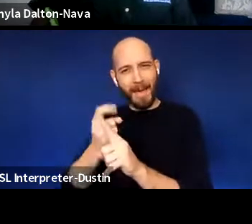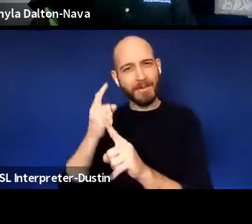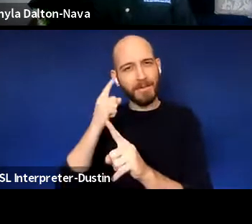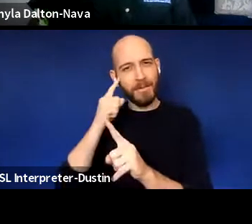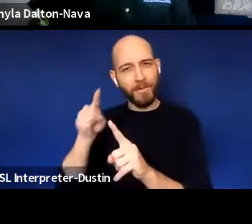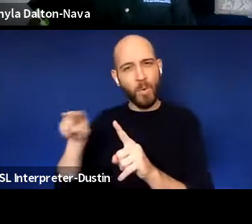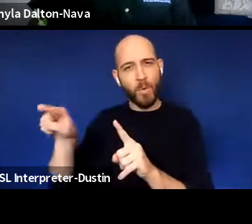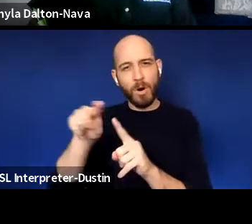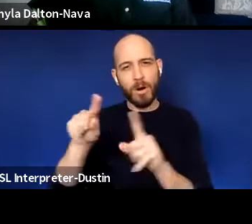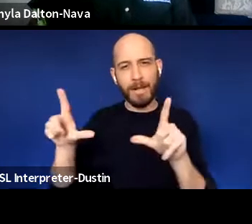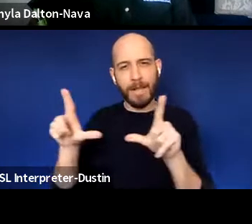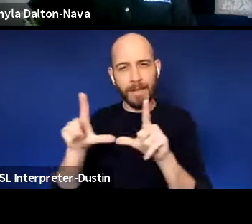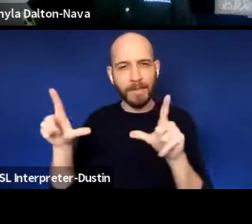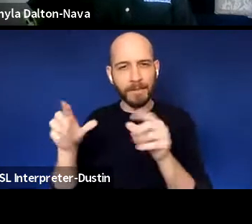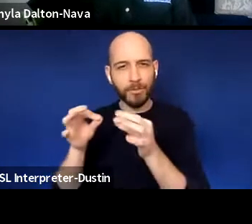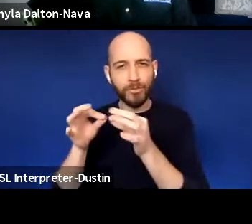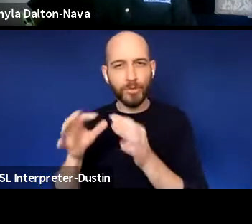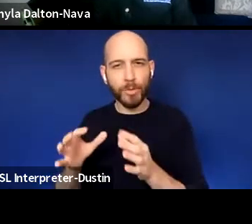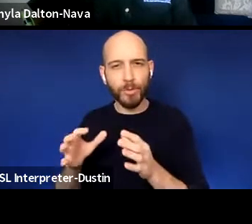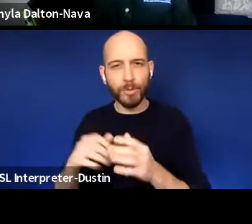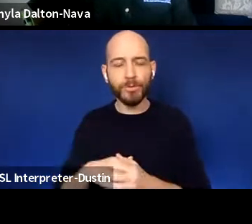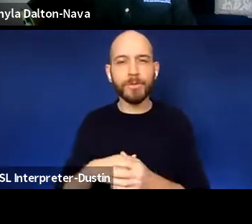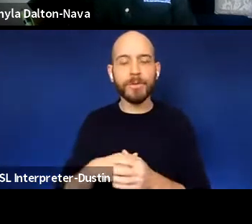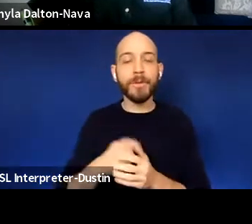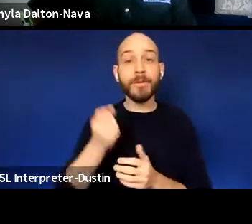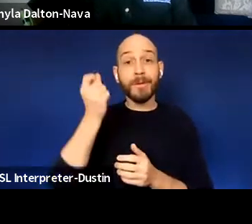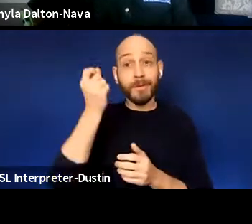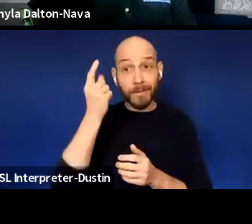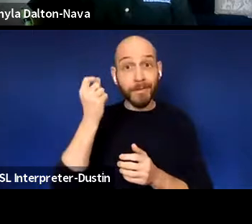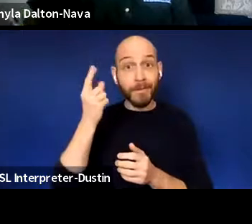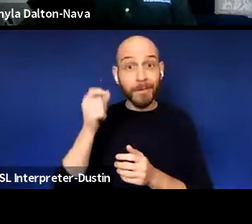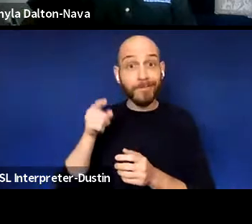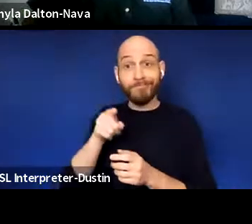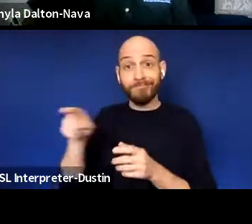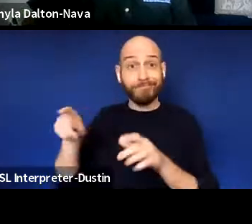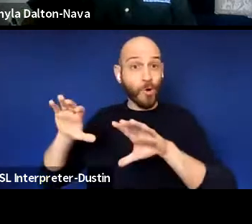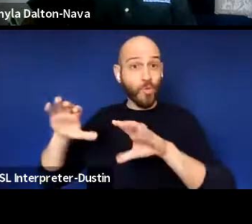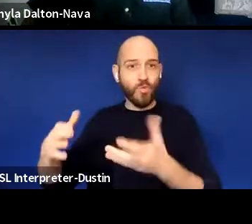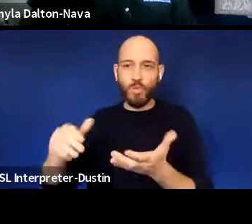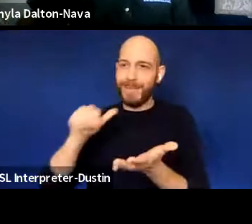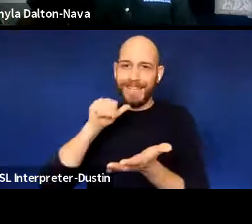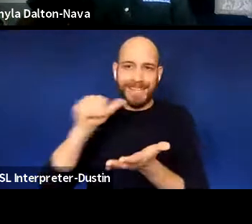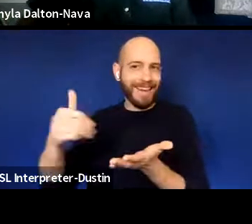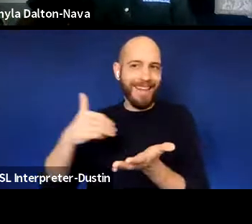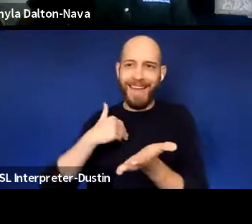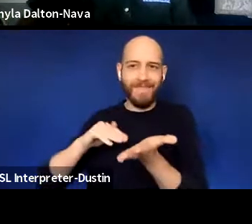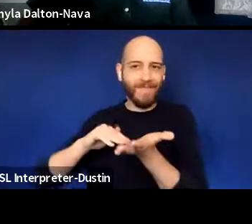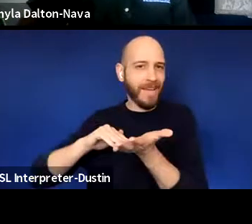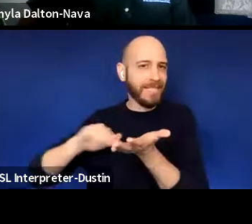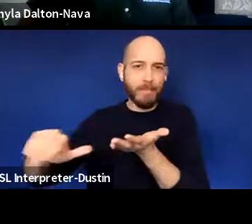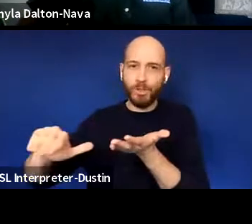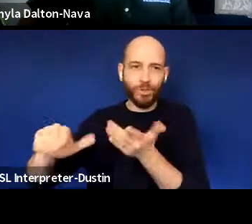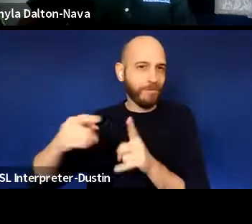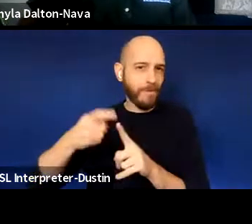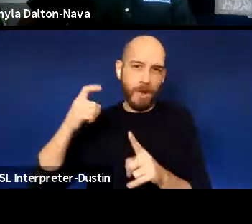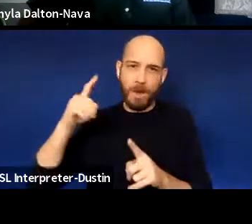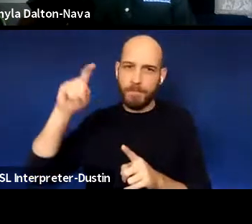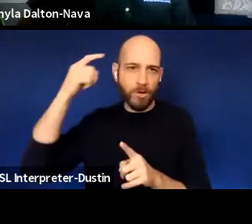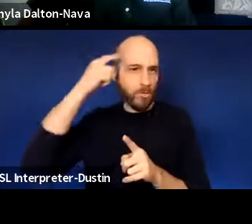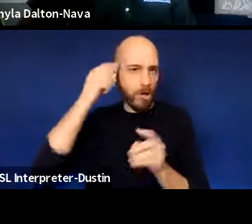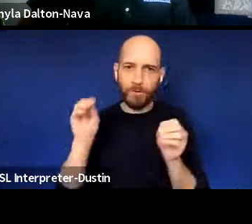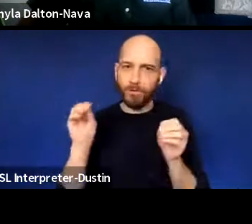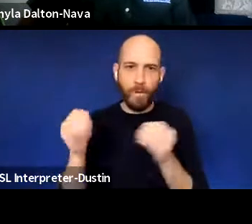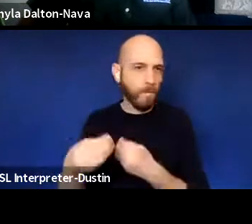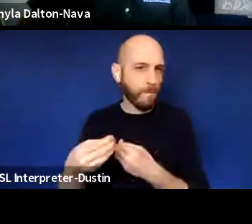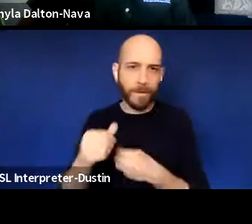not among those who had been given exemptions from the governor's office. And as everyone was in the country, we